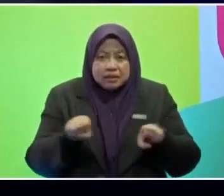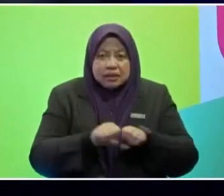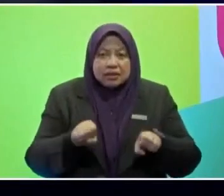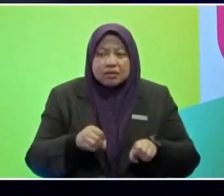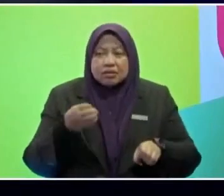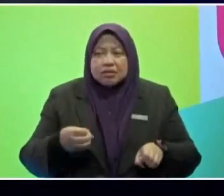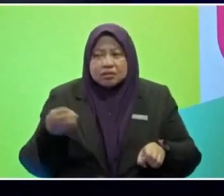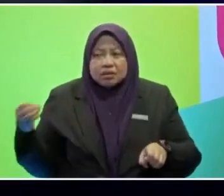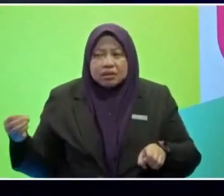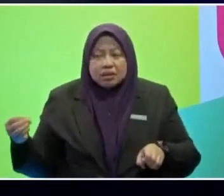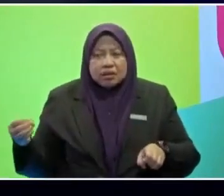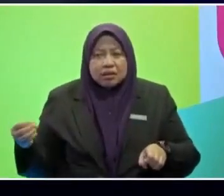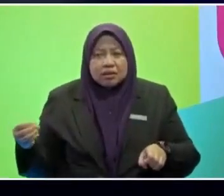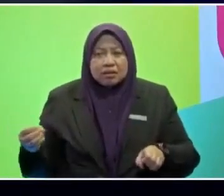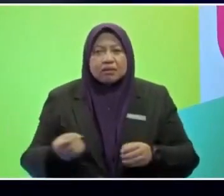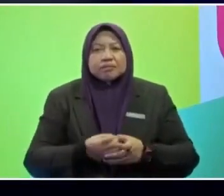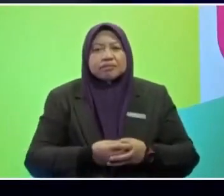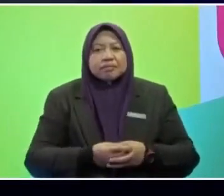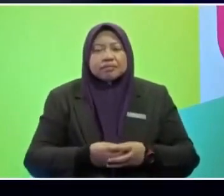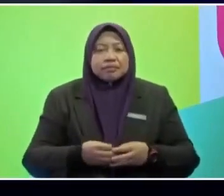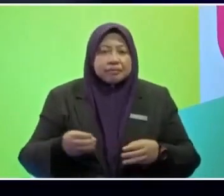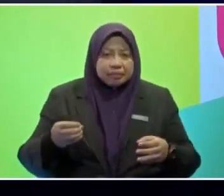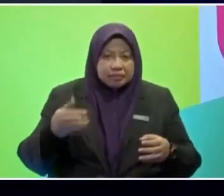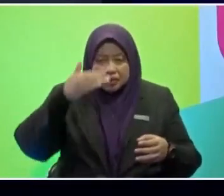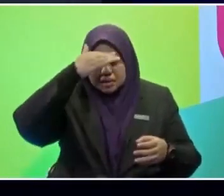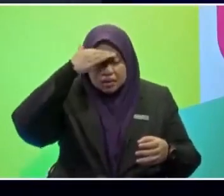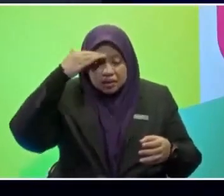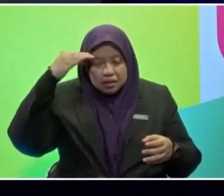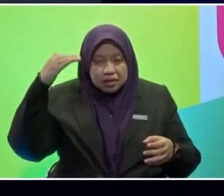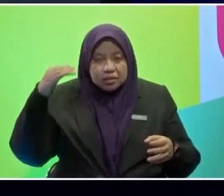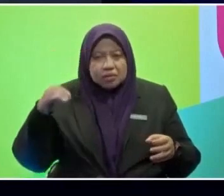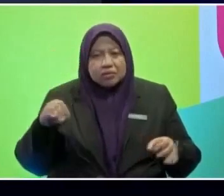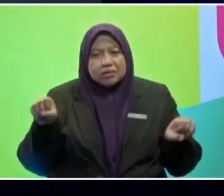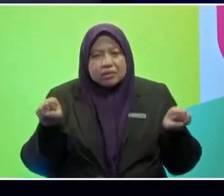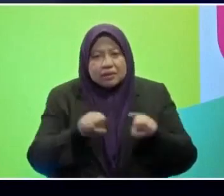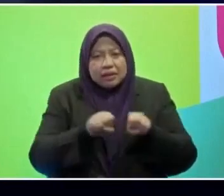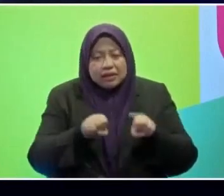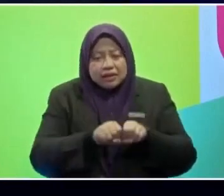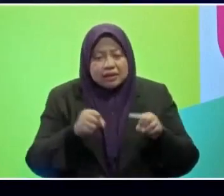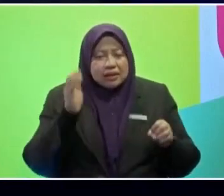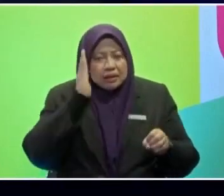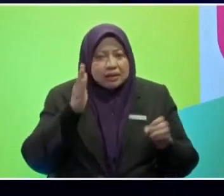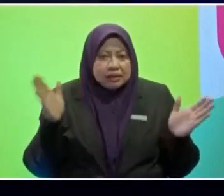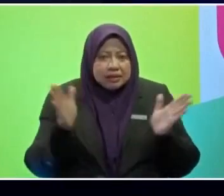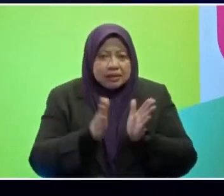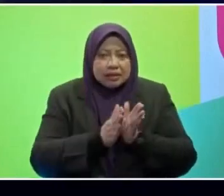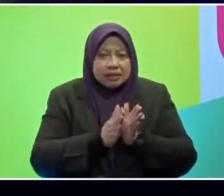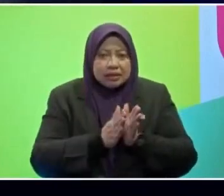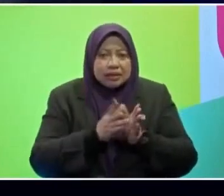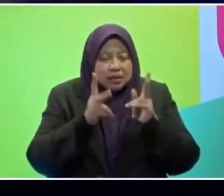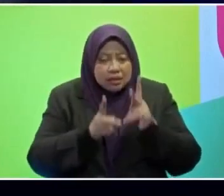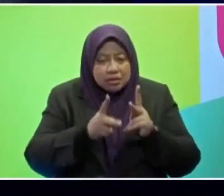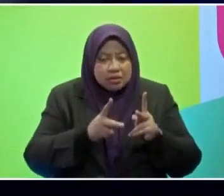the what do you call? We can see the shadow difference in size. Yes, the shadow is smaller. So if I go it nearer, if I go